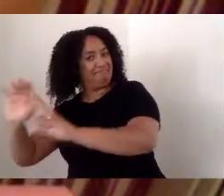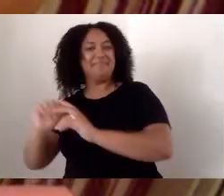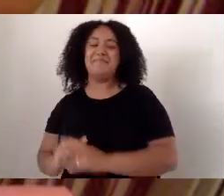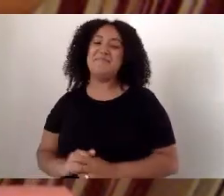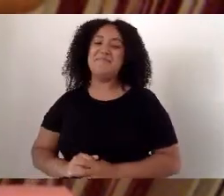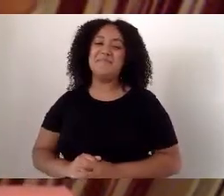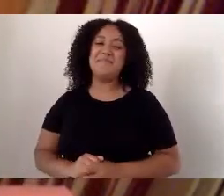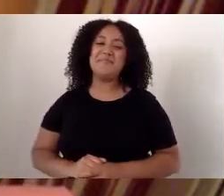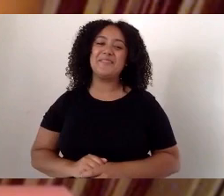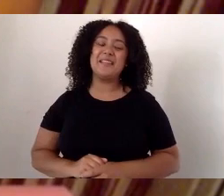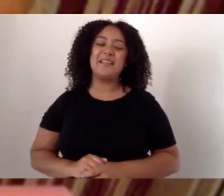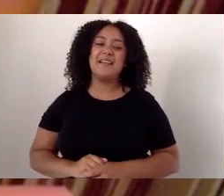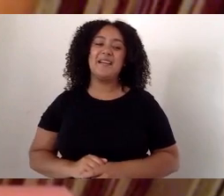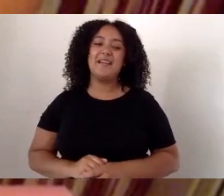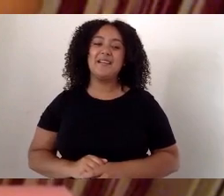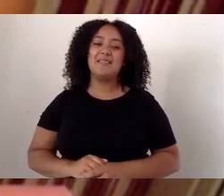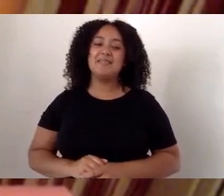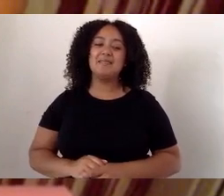filling up my animal.